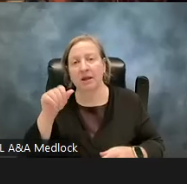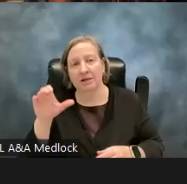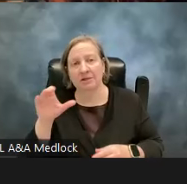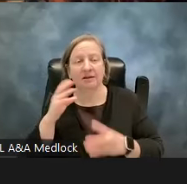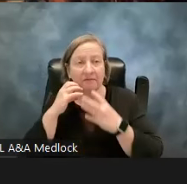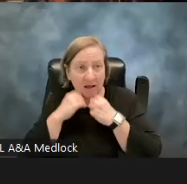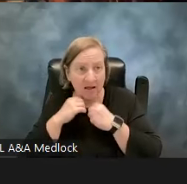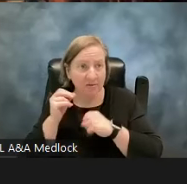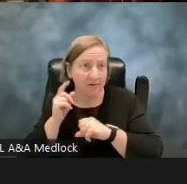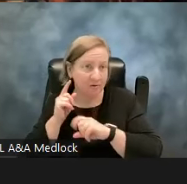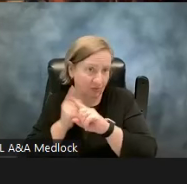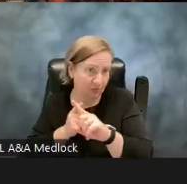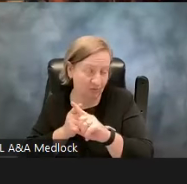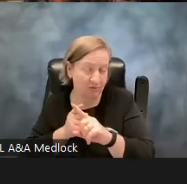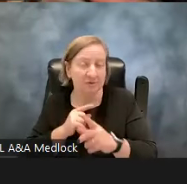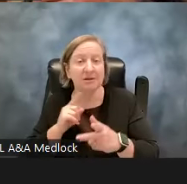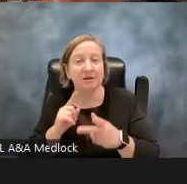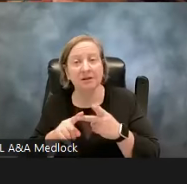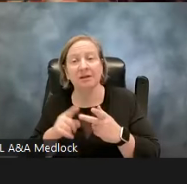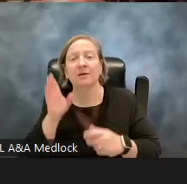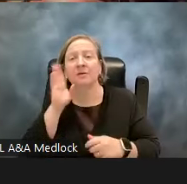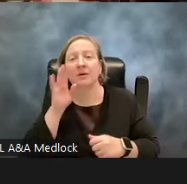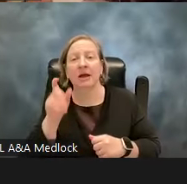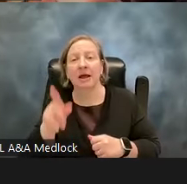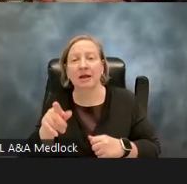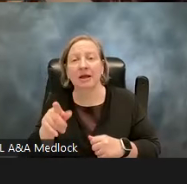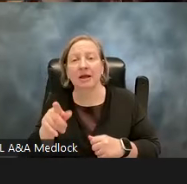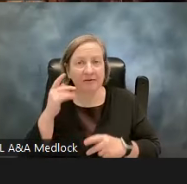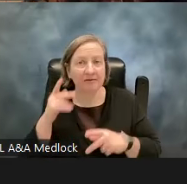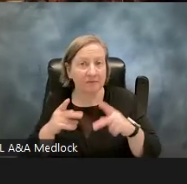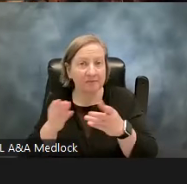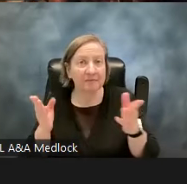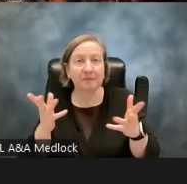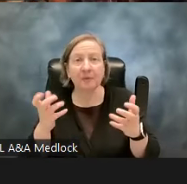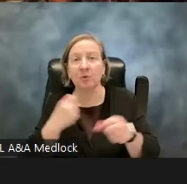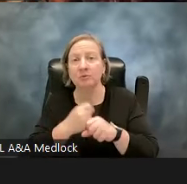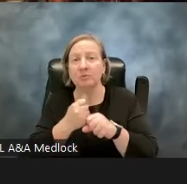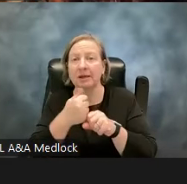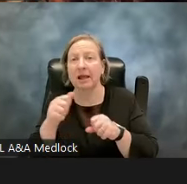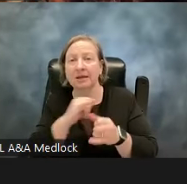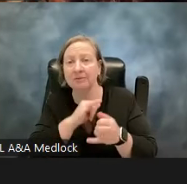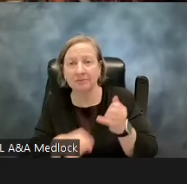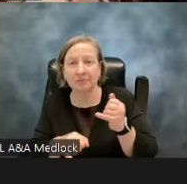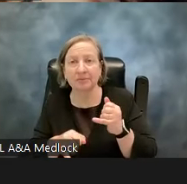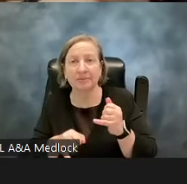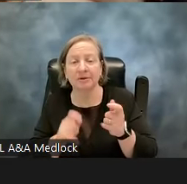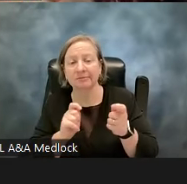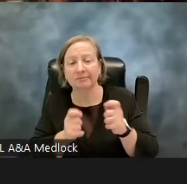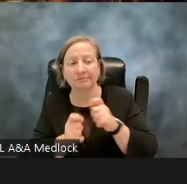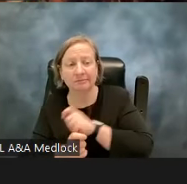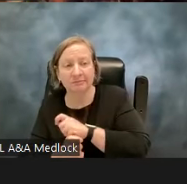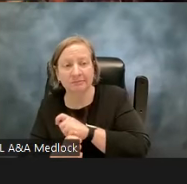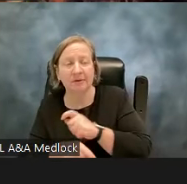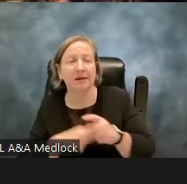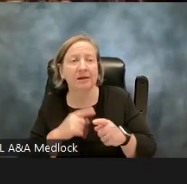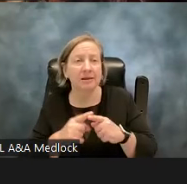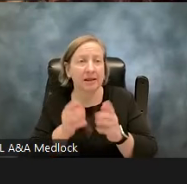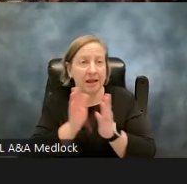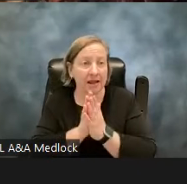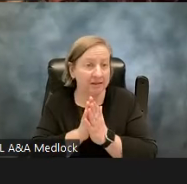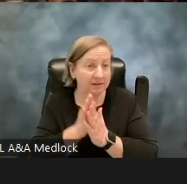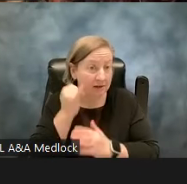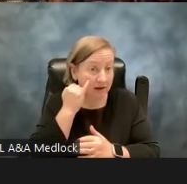and goals. Finally, we'll ask if members want to make any final tweaks, and then ask if